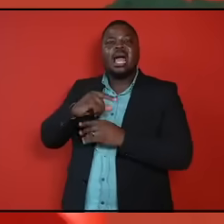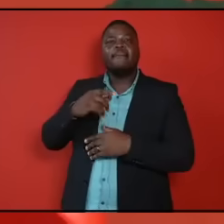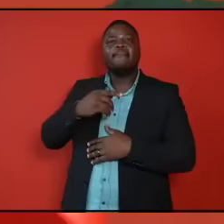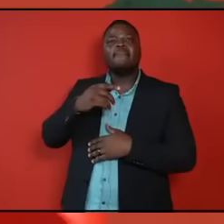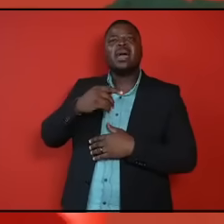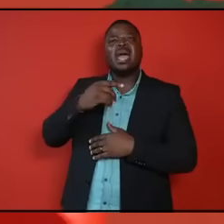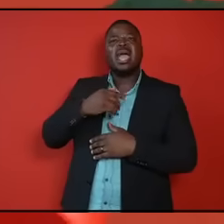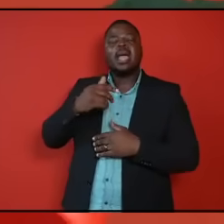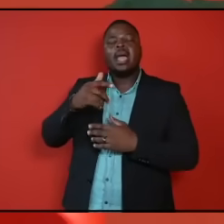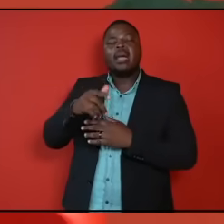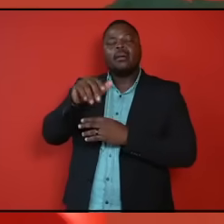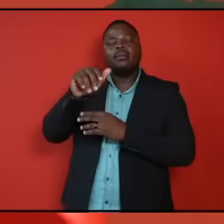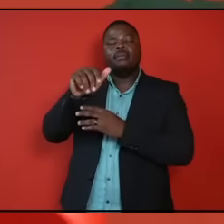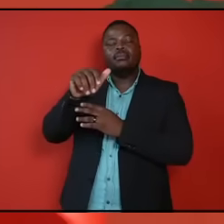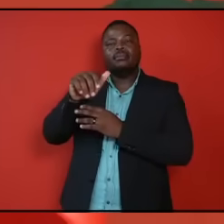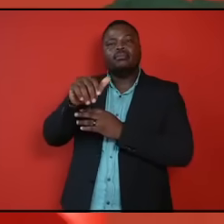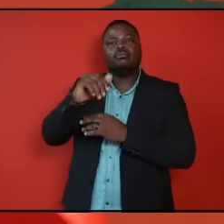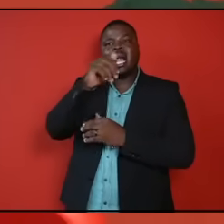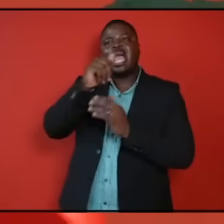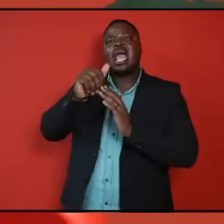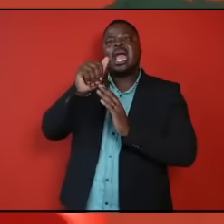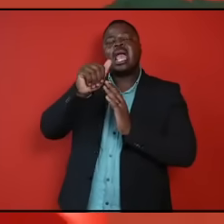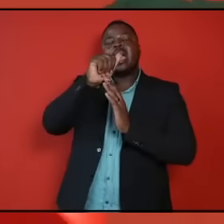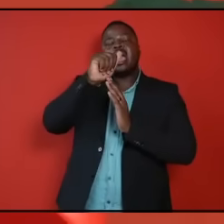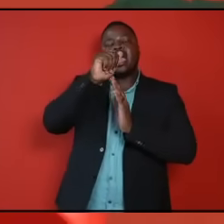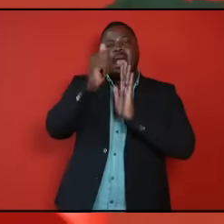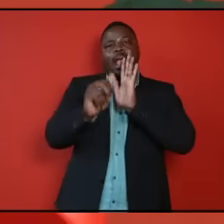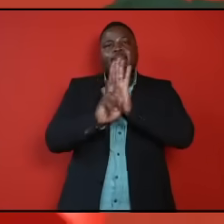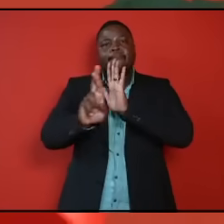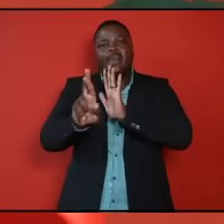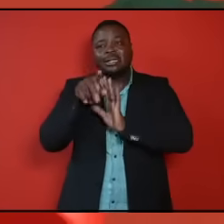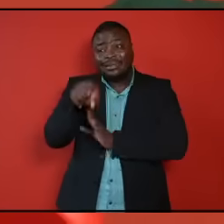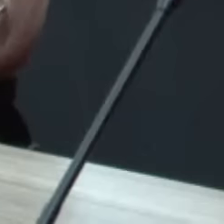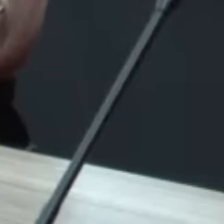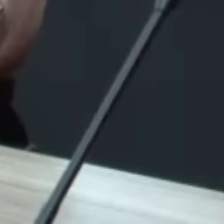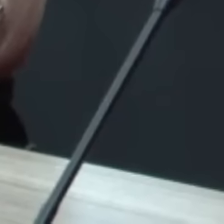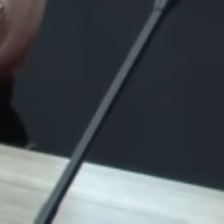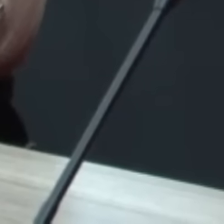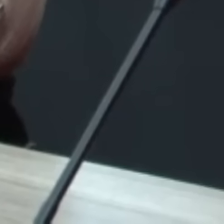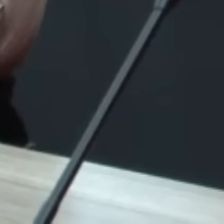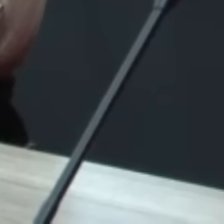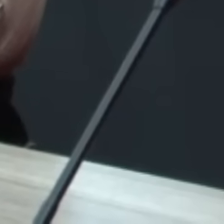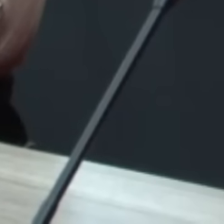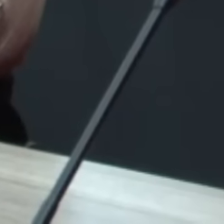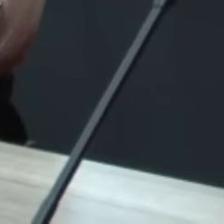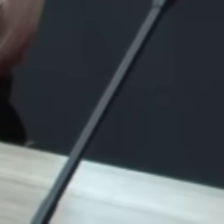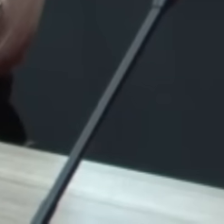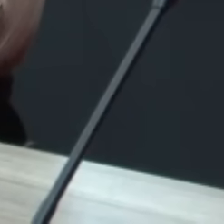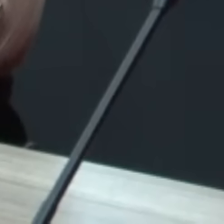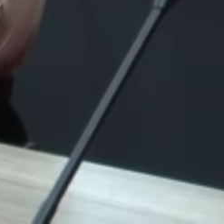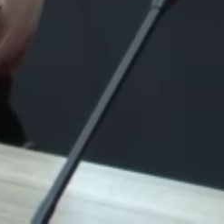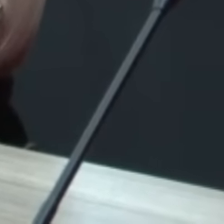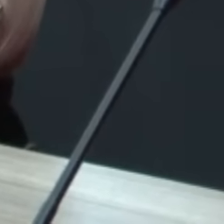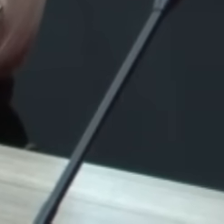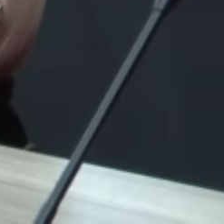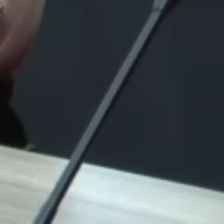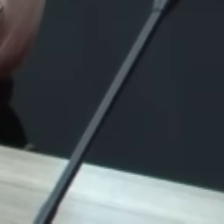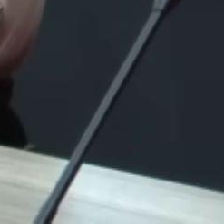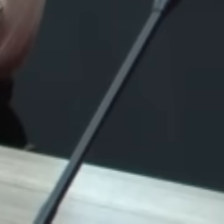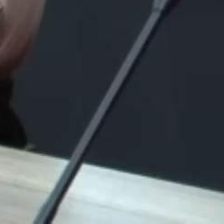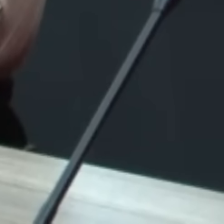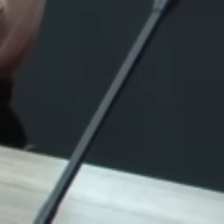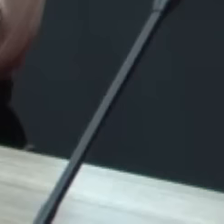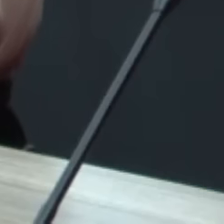its view that the unraveling of the current global order also presents an opportunity for humanity. As